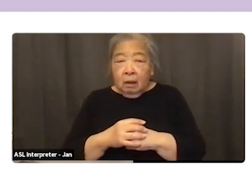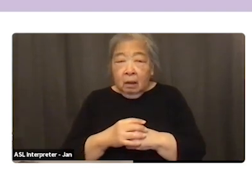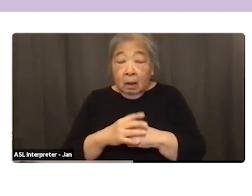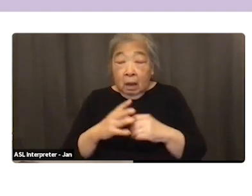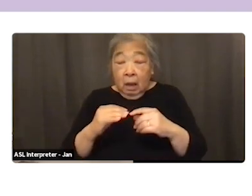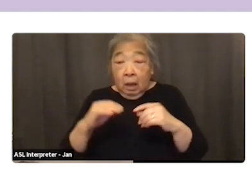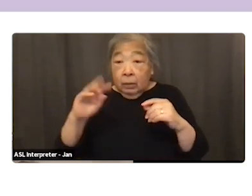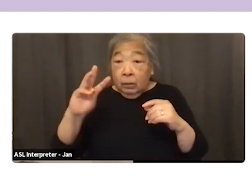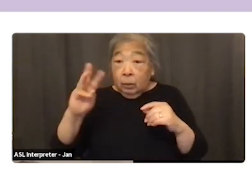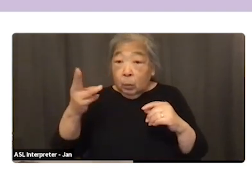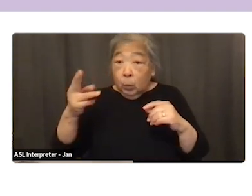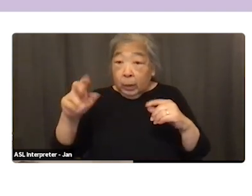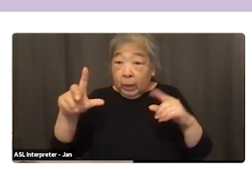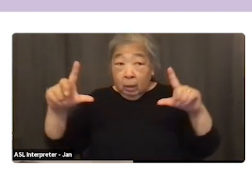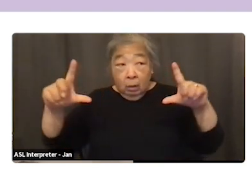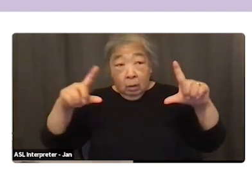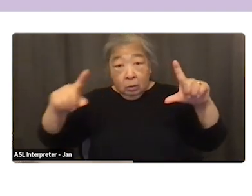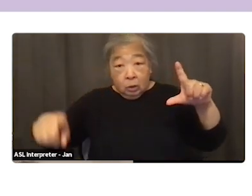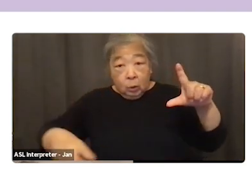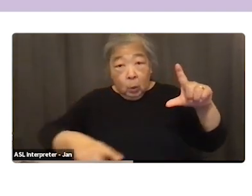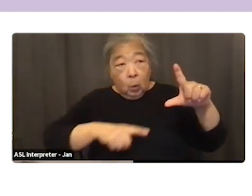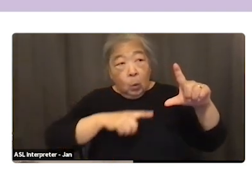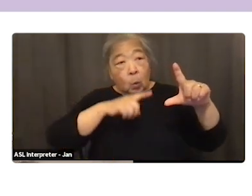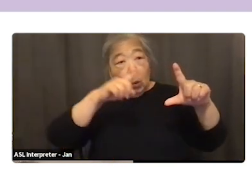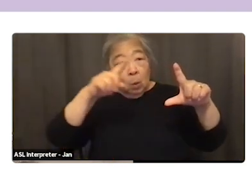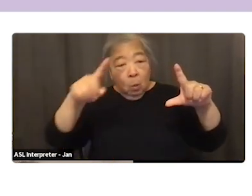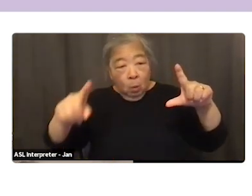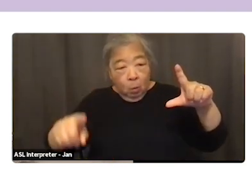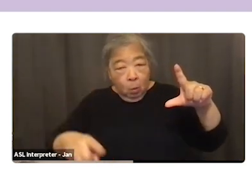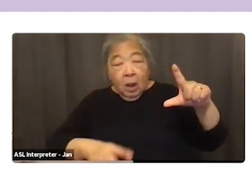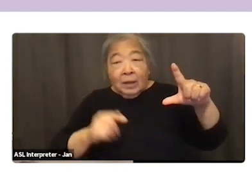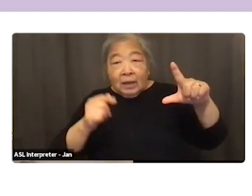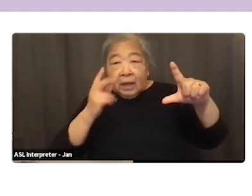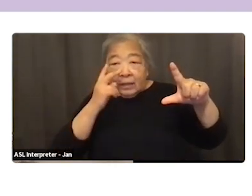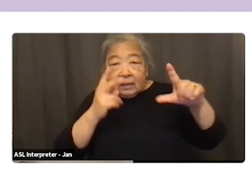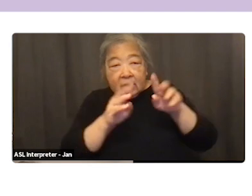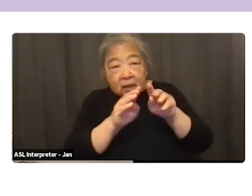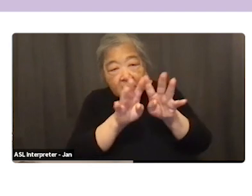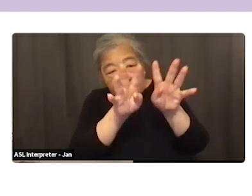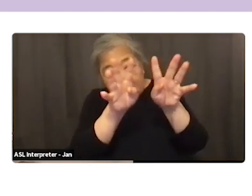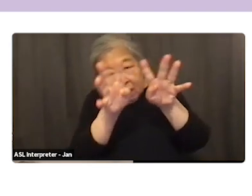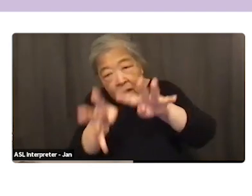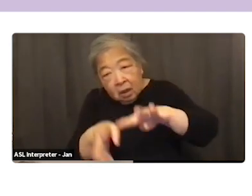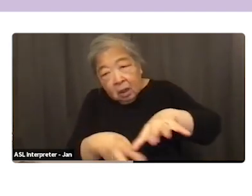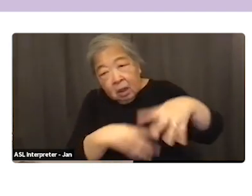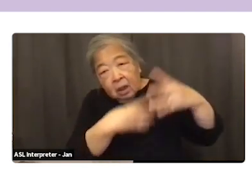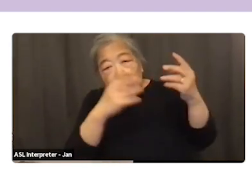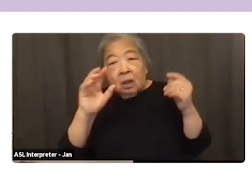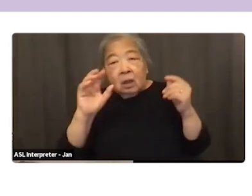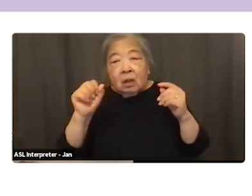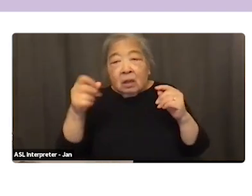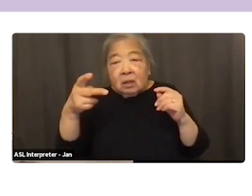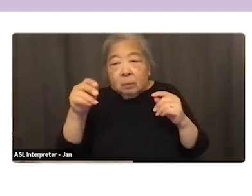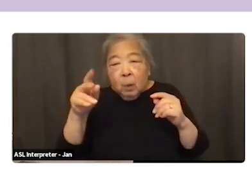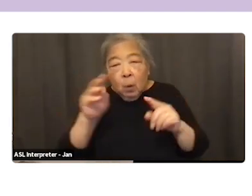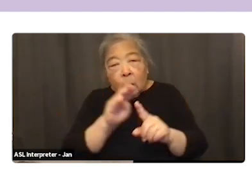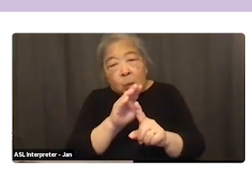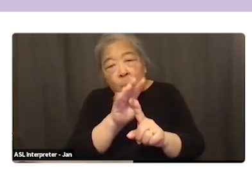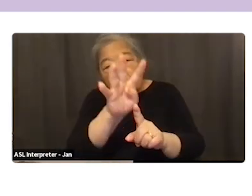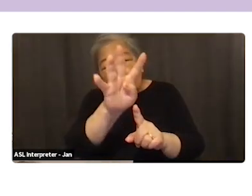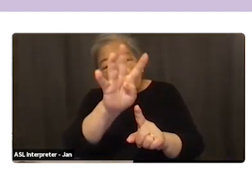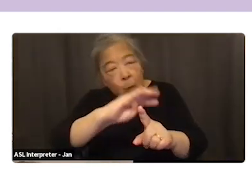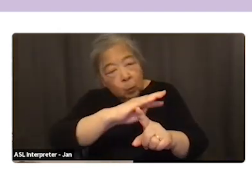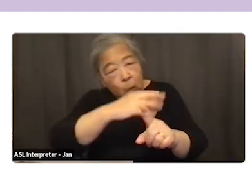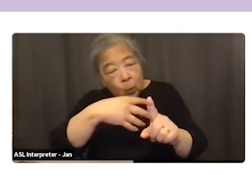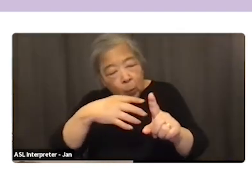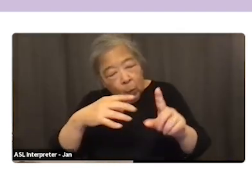wheel slowly allows us to see the spokes. There's so much perspective There's so much that we don't know. There's so much that